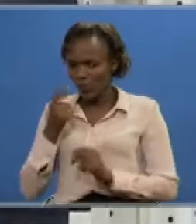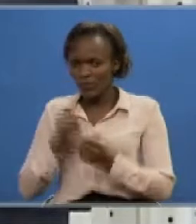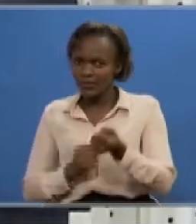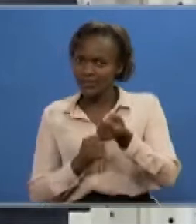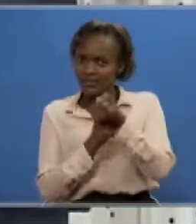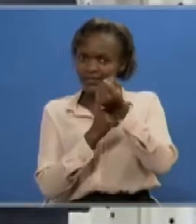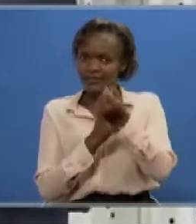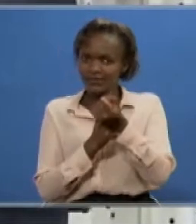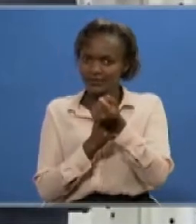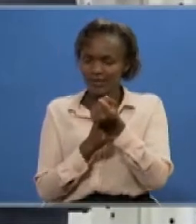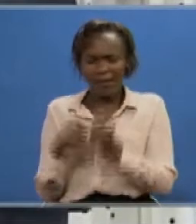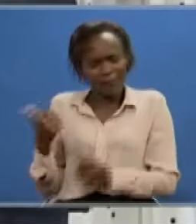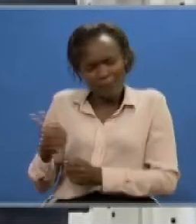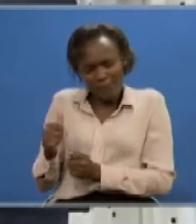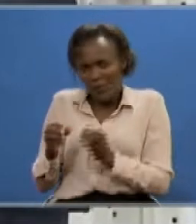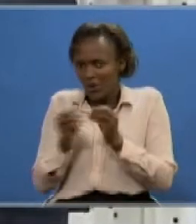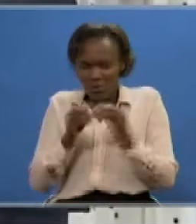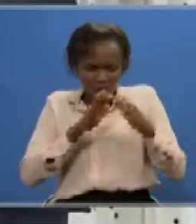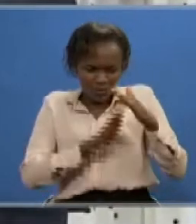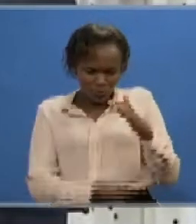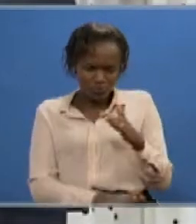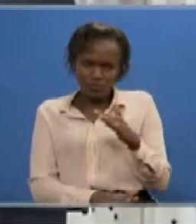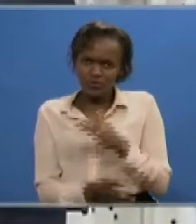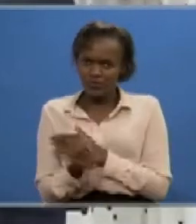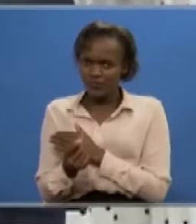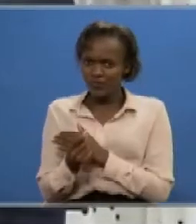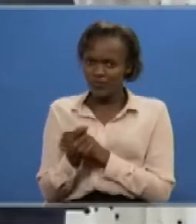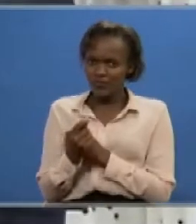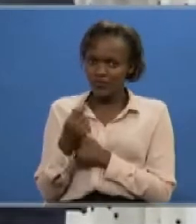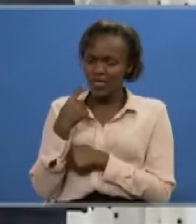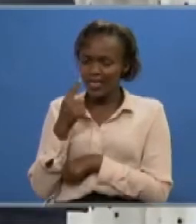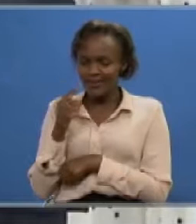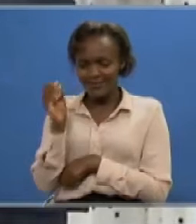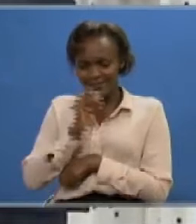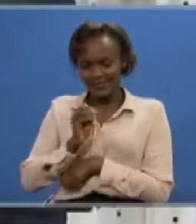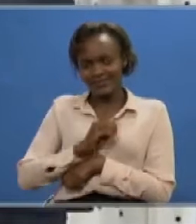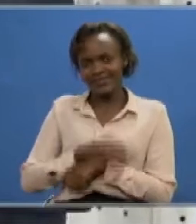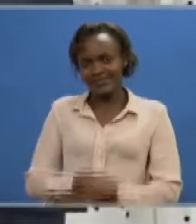we have not yet met the irreducible minimum 100%.